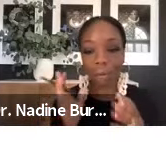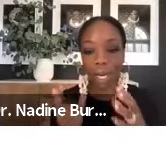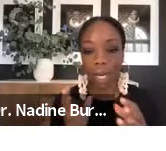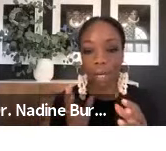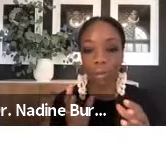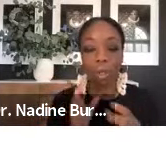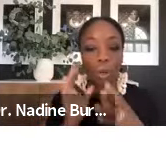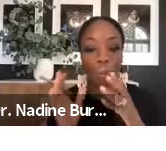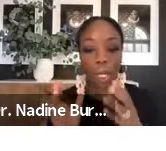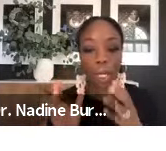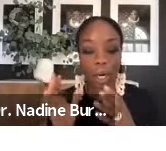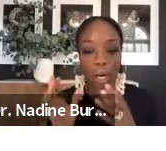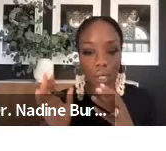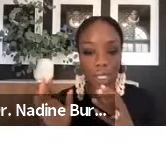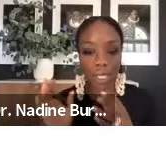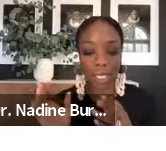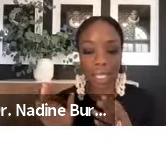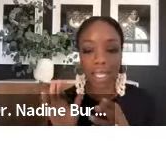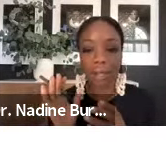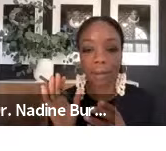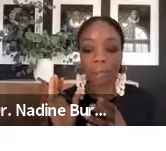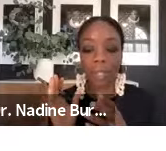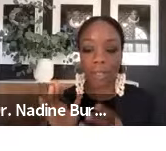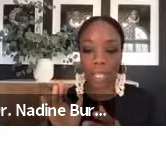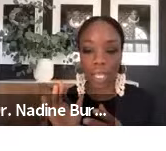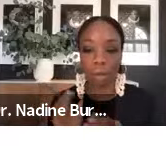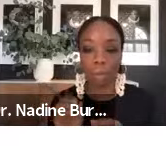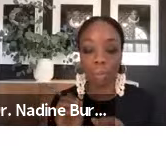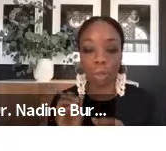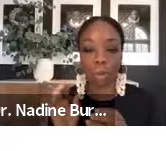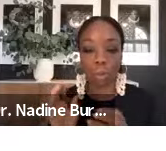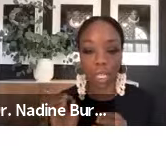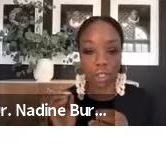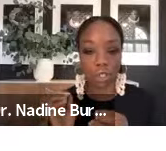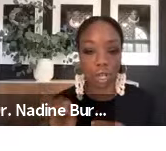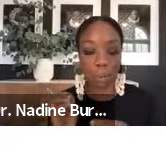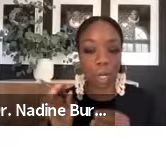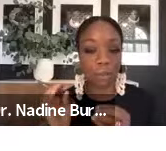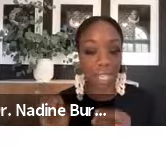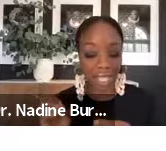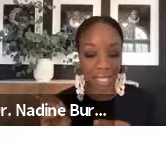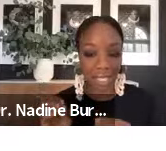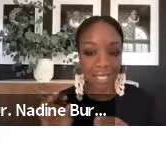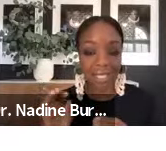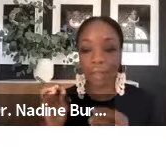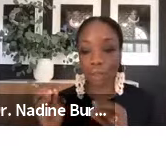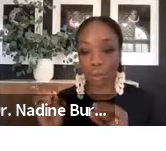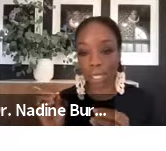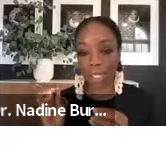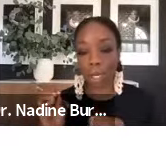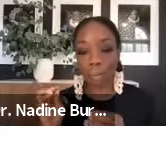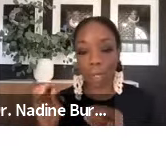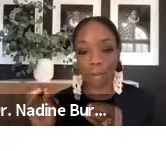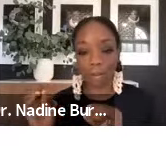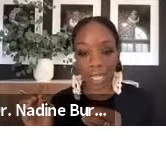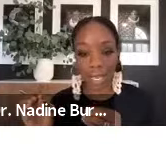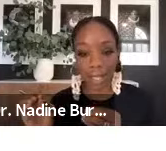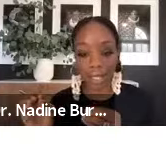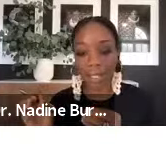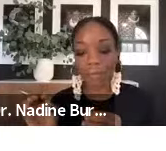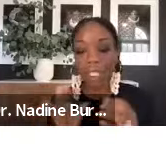data around where are we seeing the greatest number of cases and the greatest number